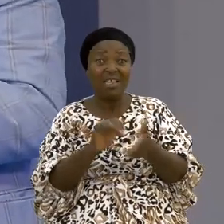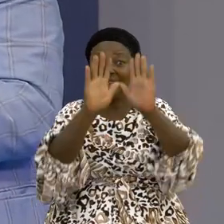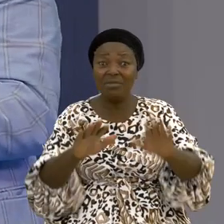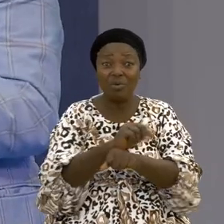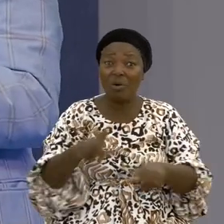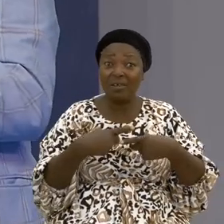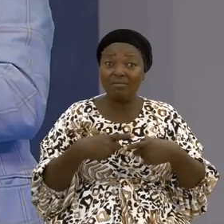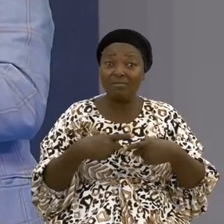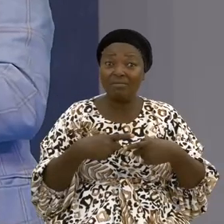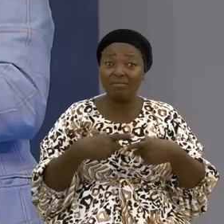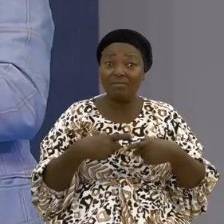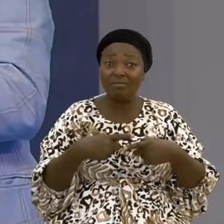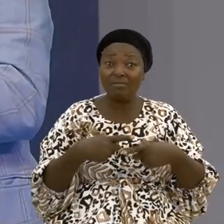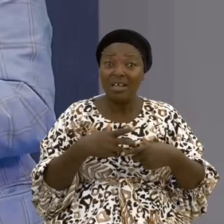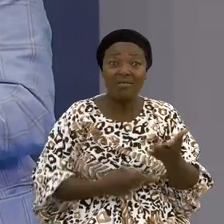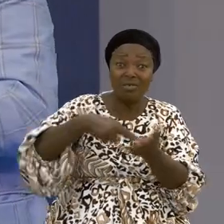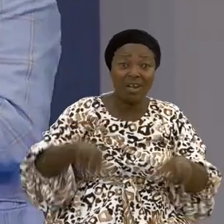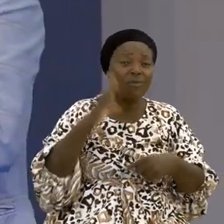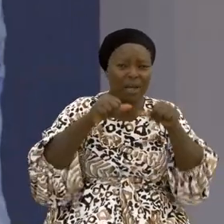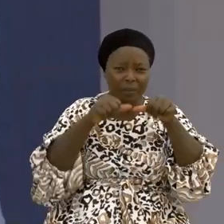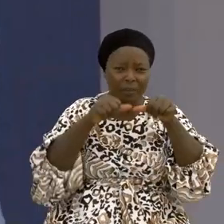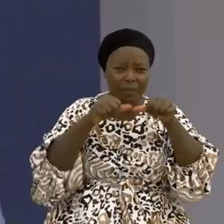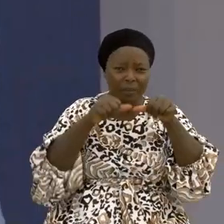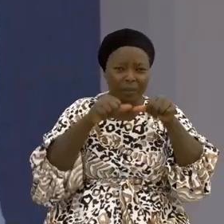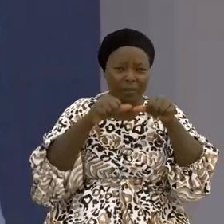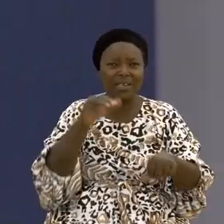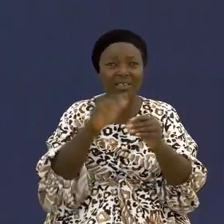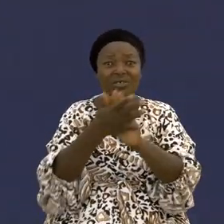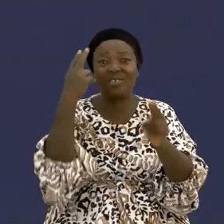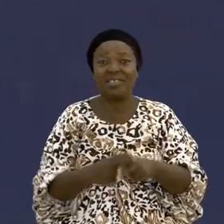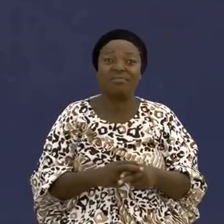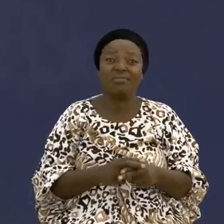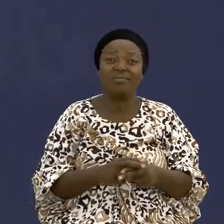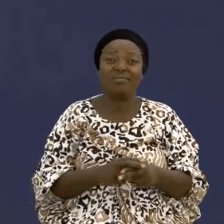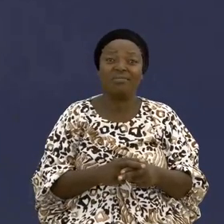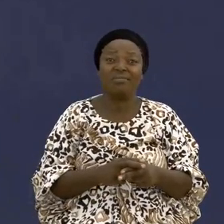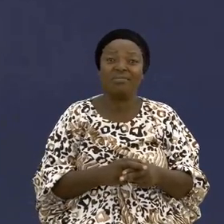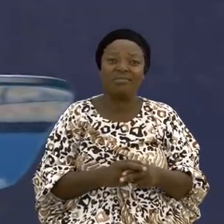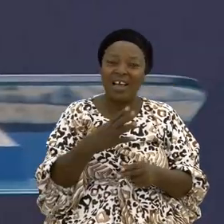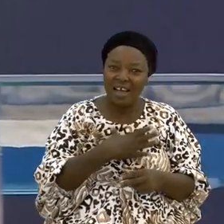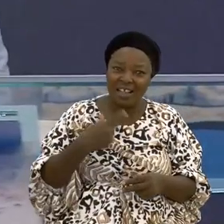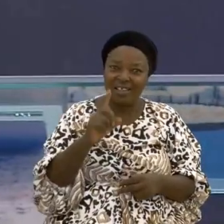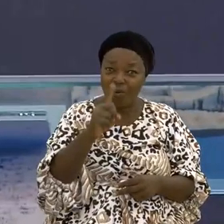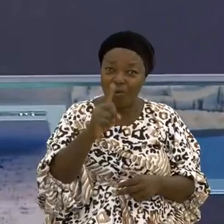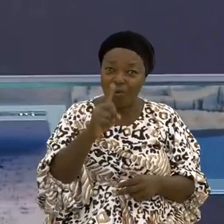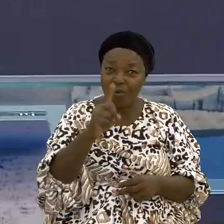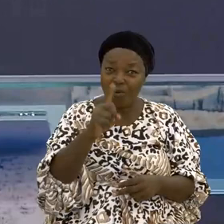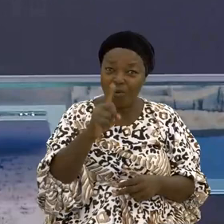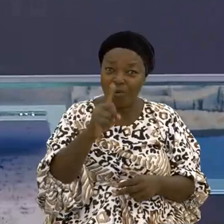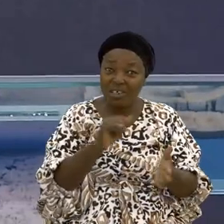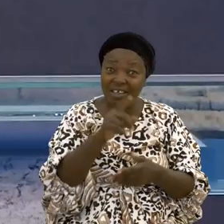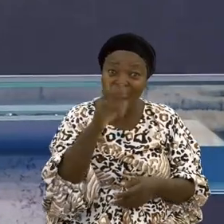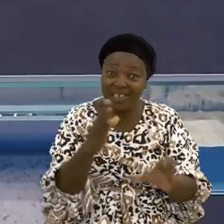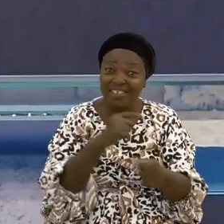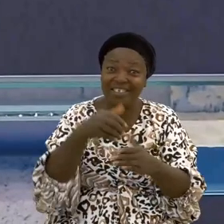resurrection life, will abide in Jesus' name. And the one you are going to get